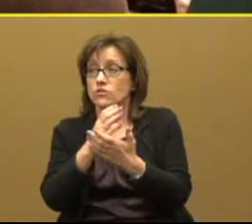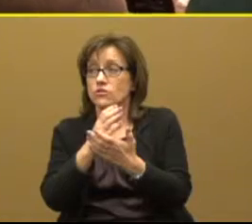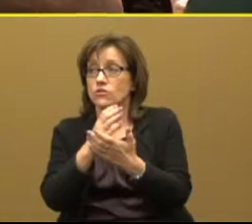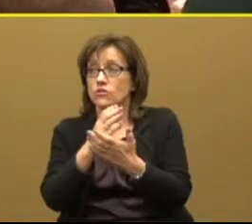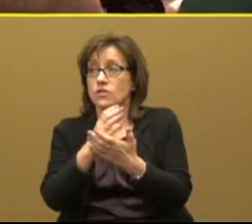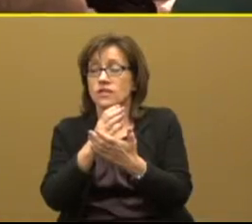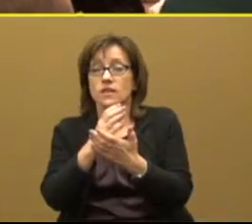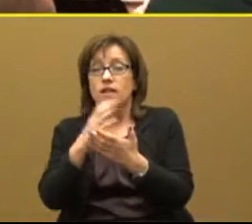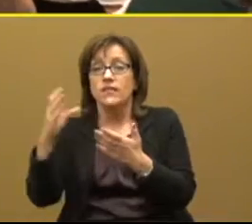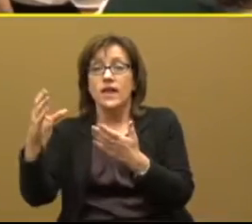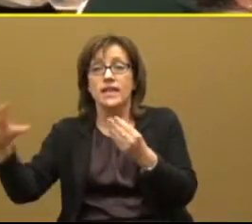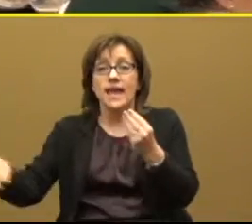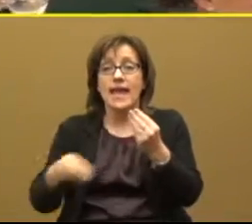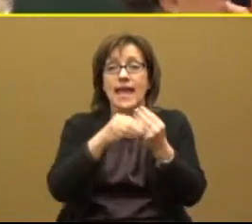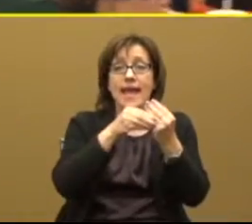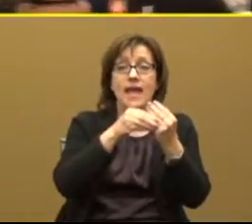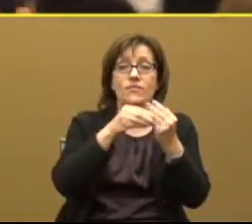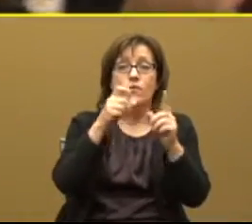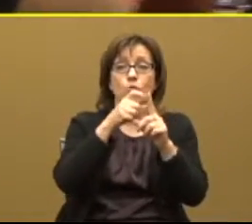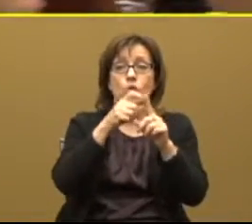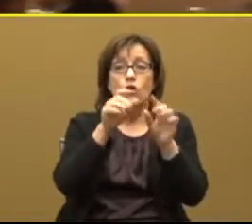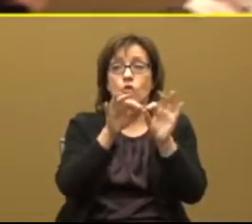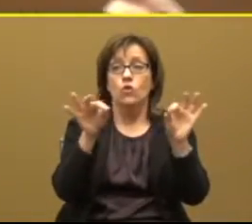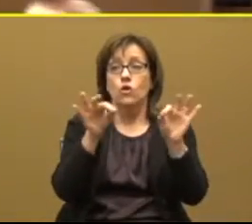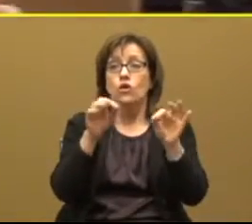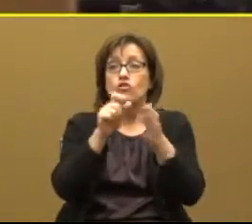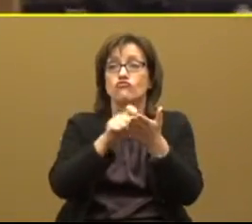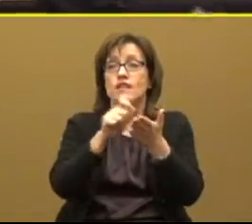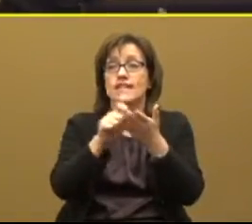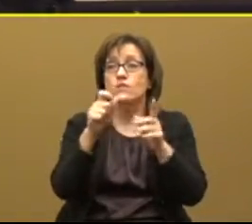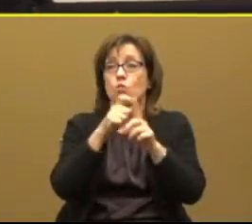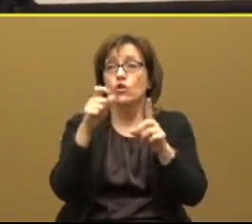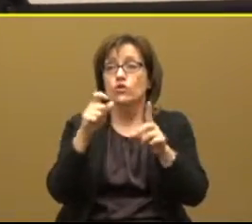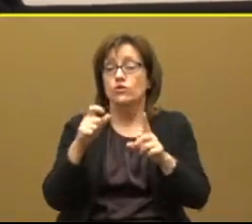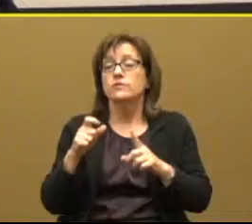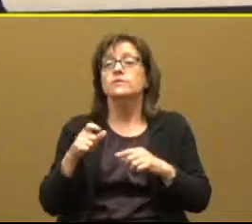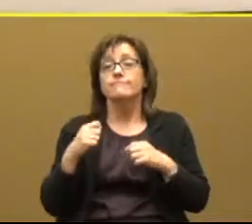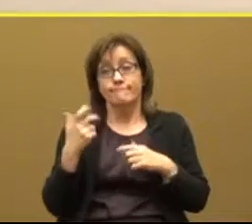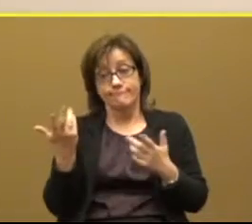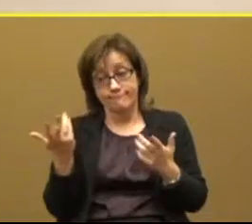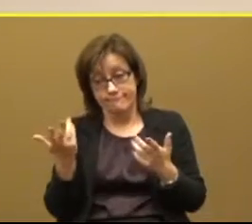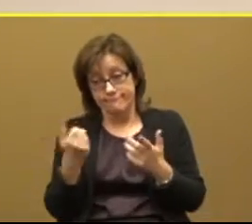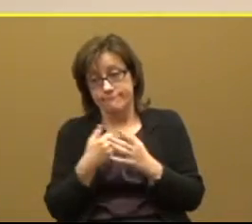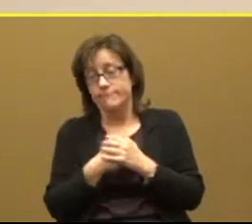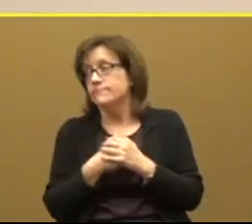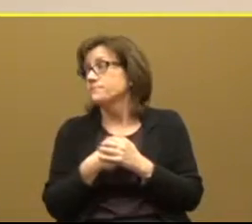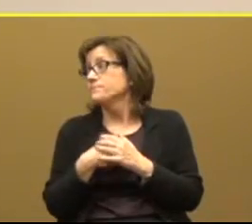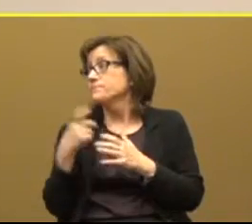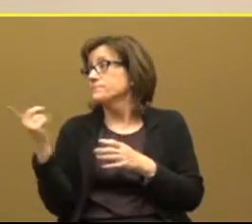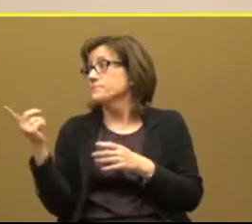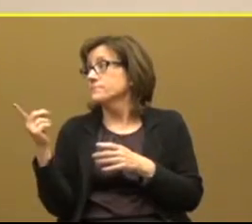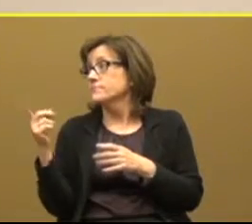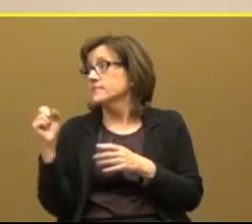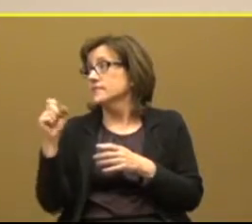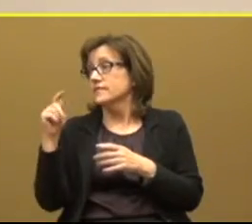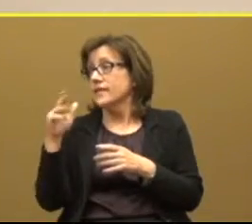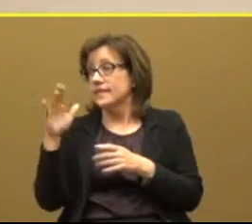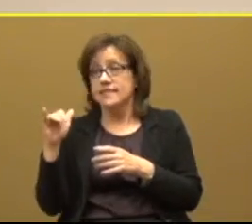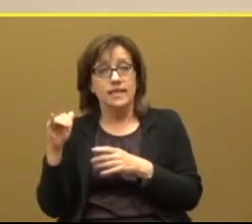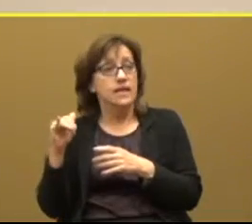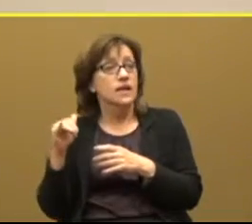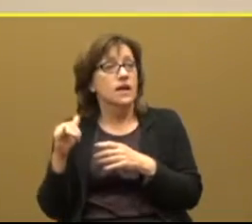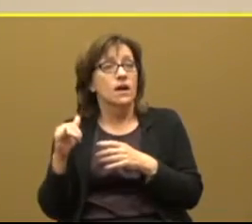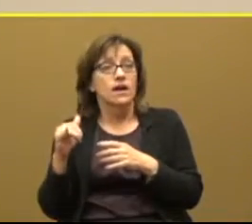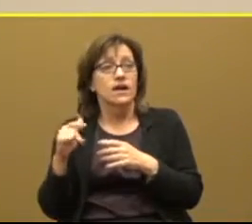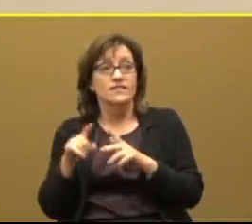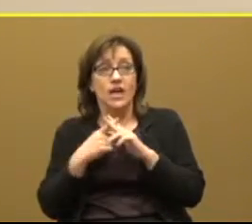Always include. Put the written in. Okay, so the question is, when do you start to put the written word in? Stacy immediately started to say always,